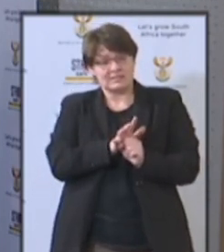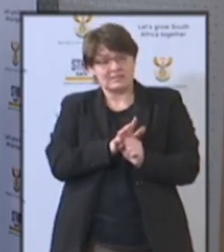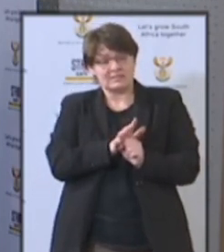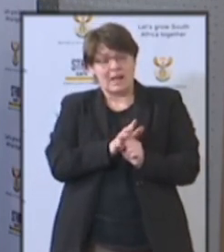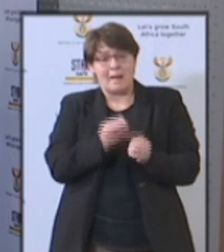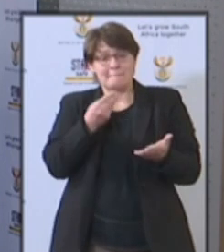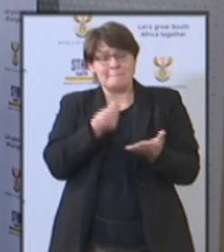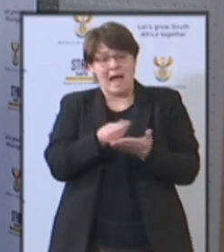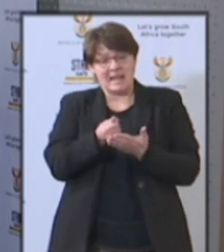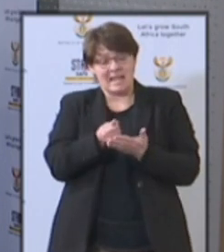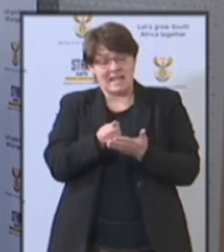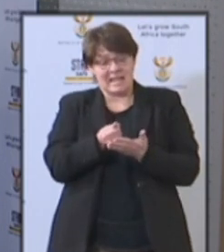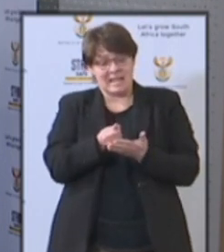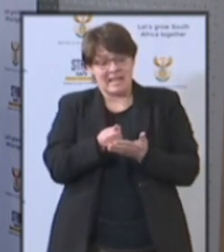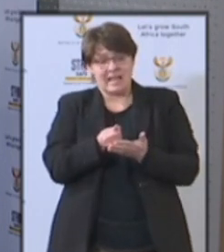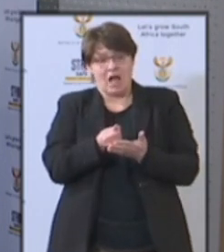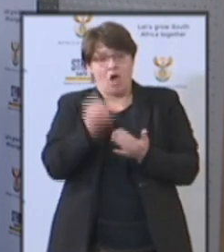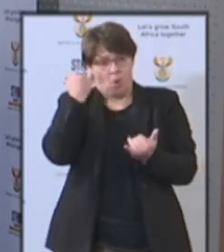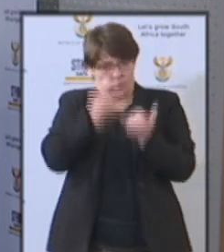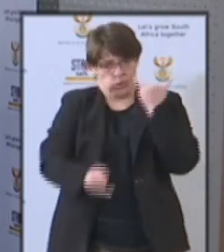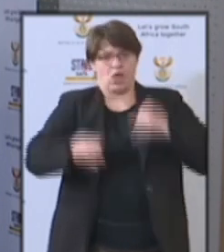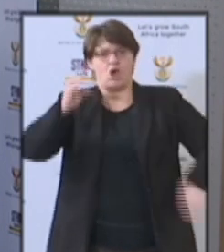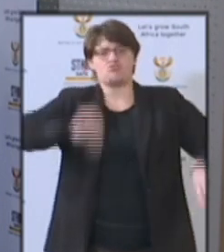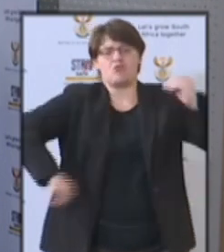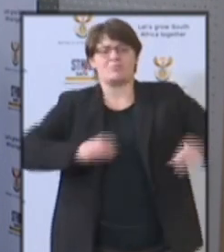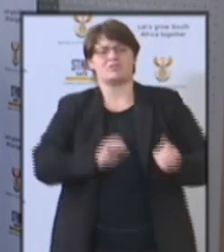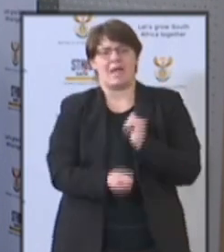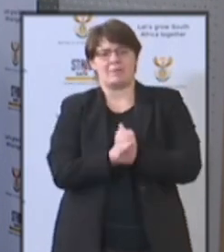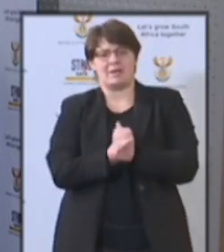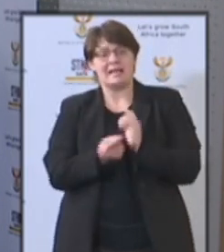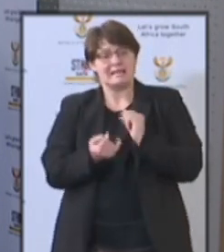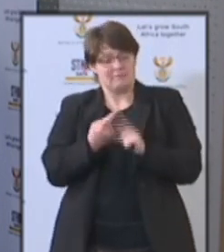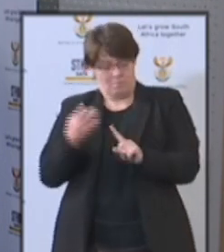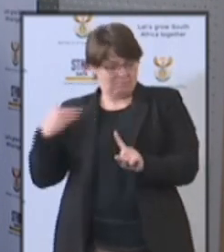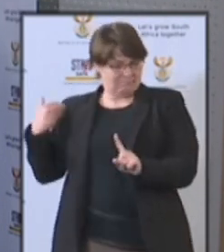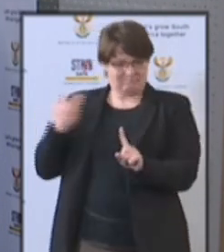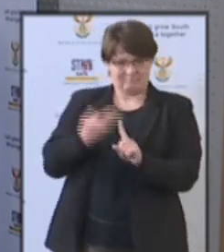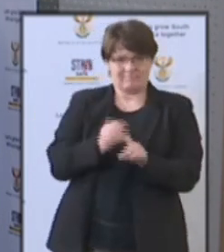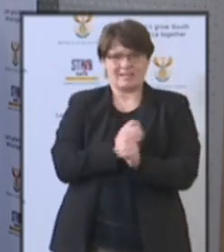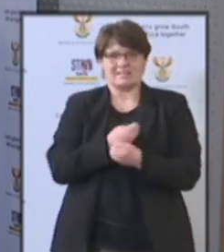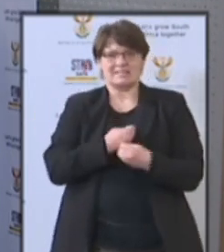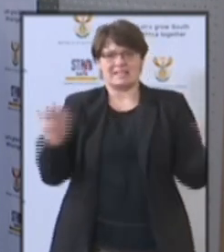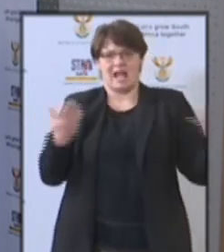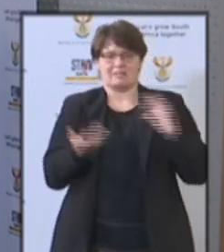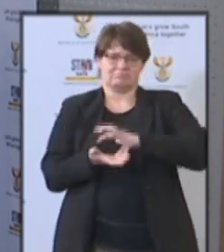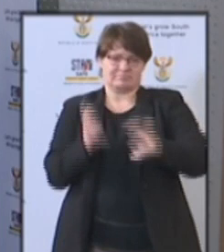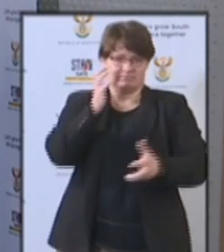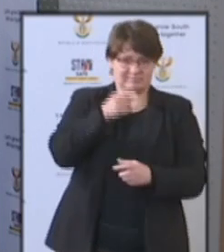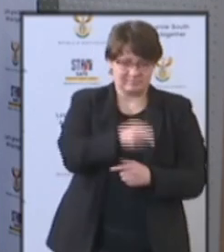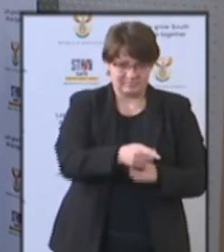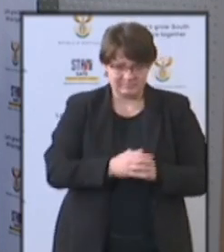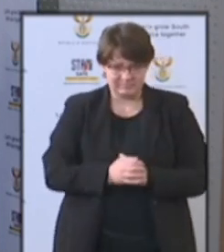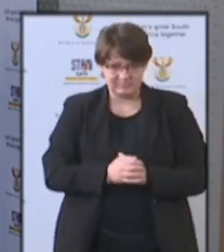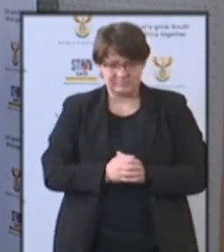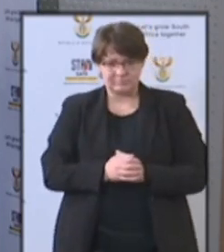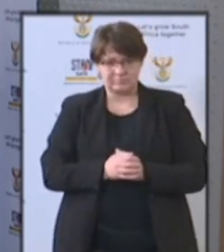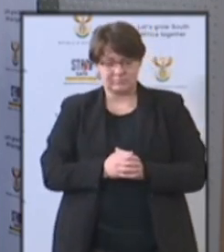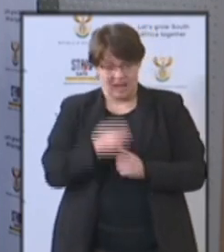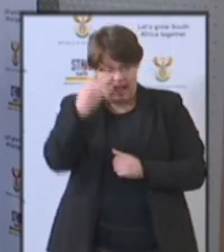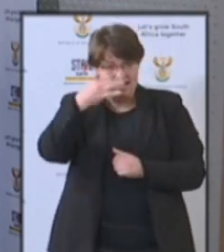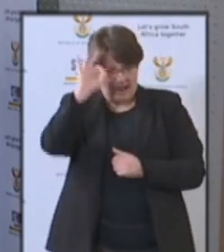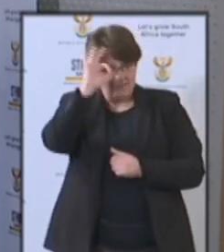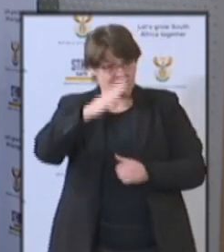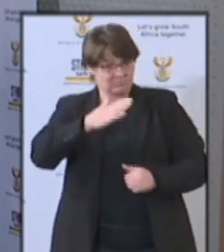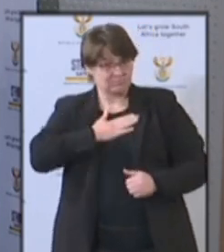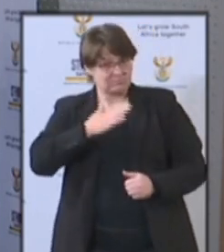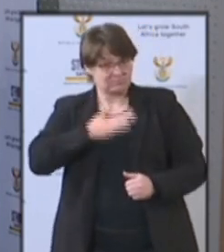incorrectly spent since the start of the pandemic? In dealing with corruption, is government willing to undertake